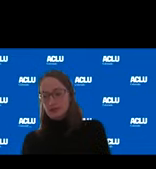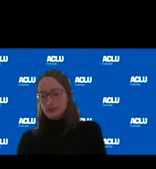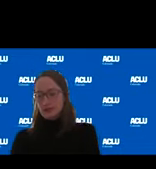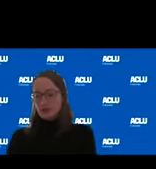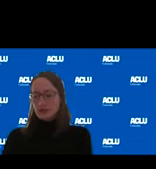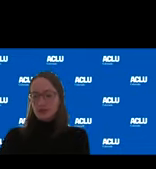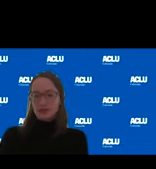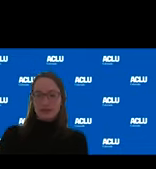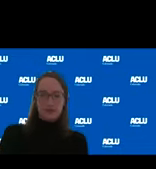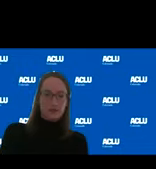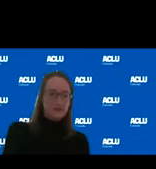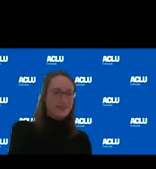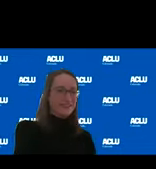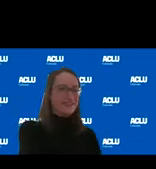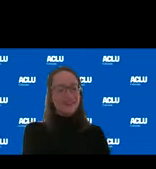Plug, plug.